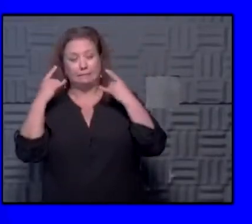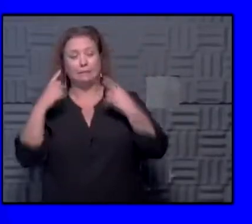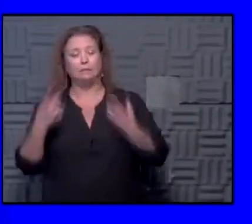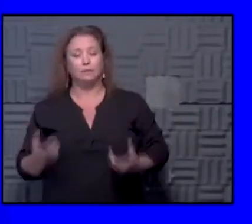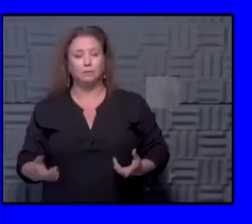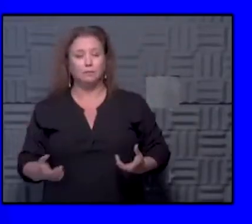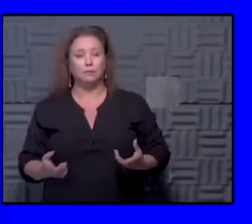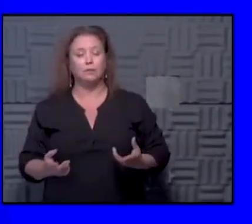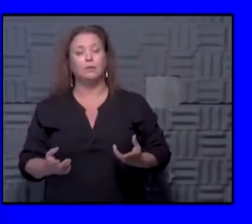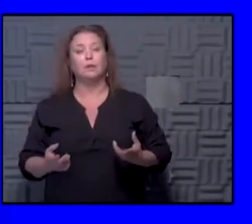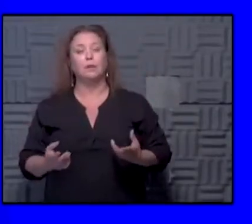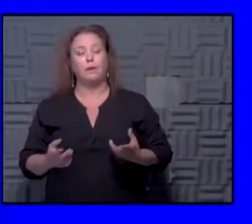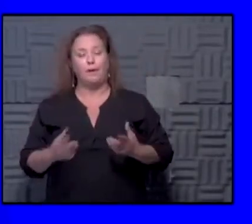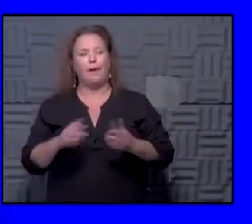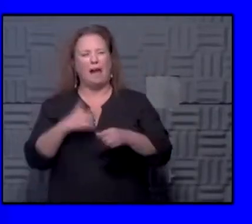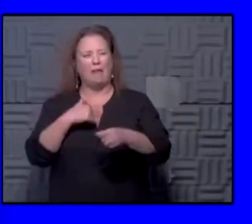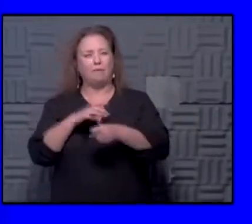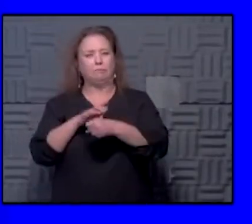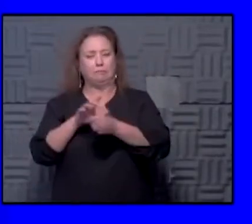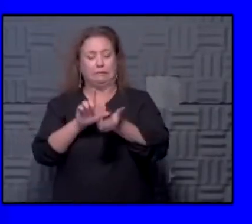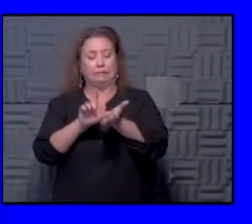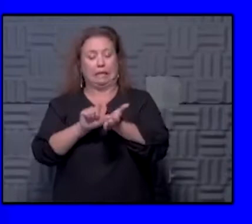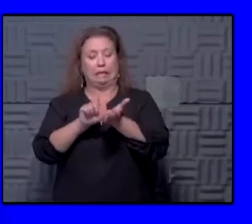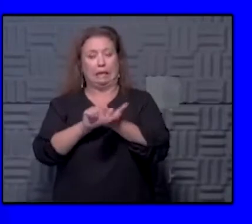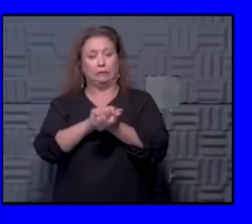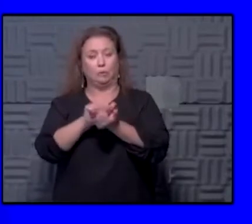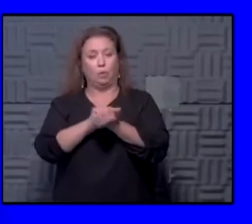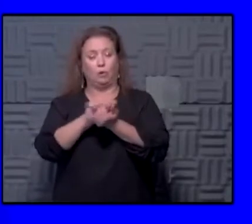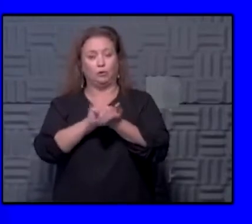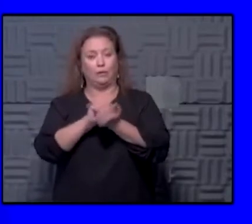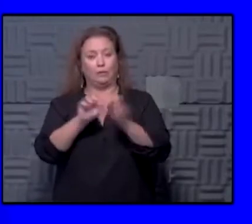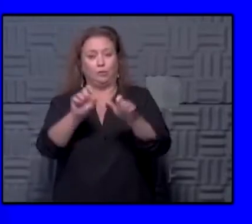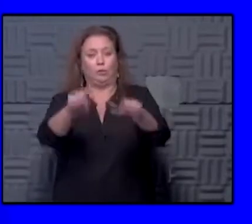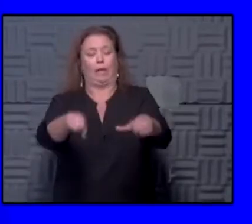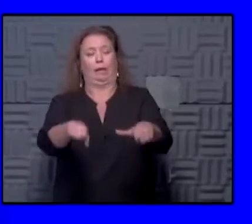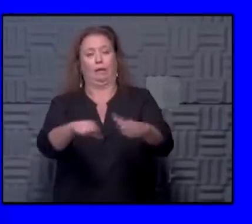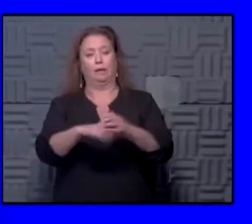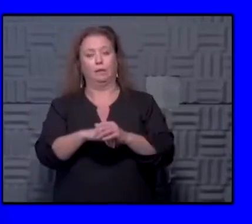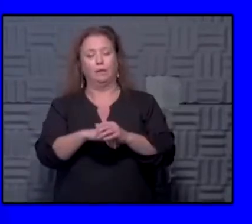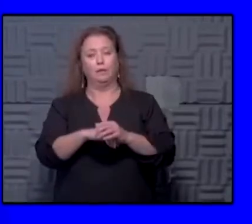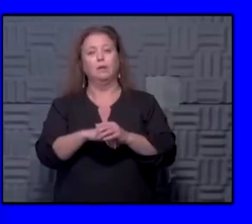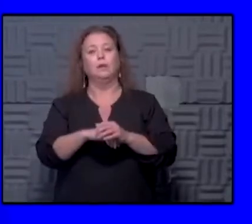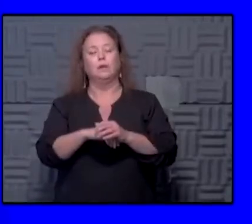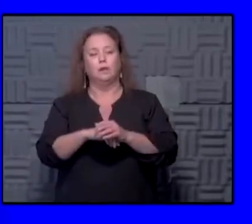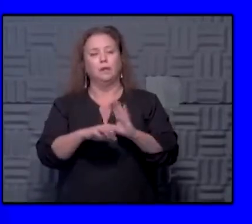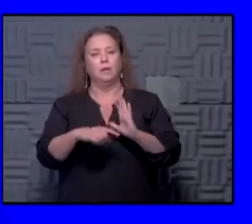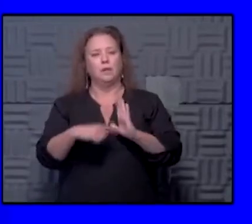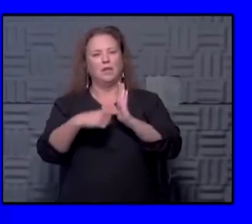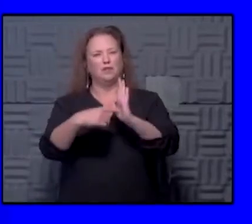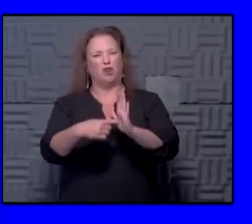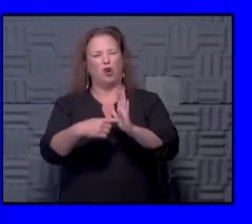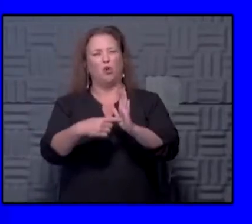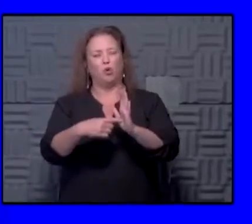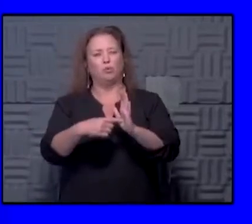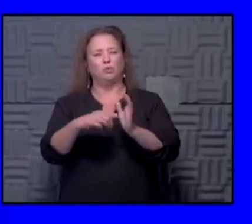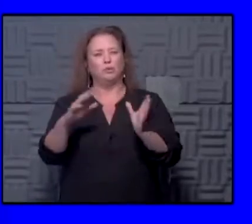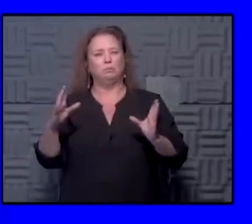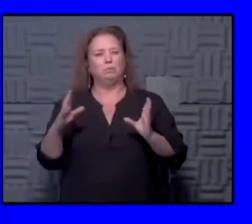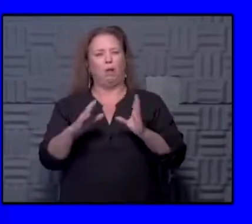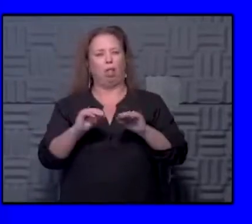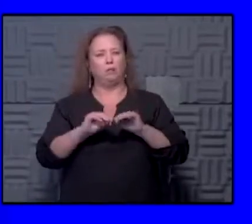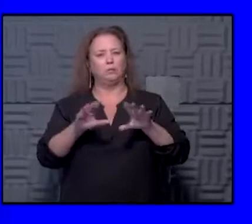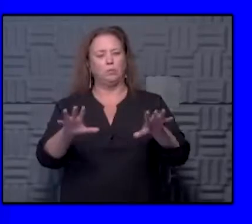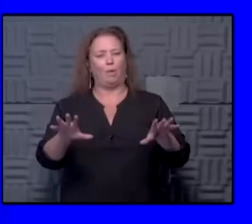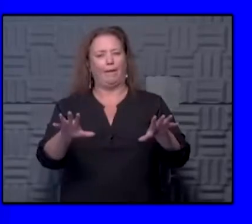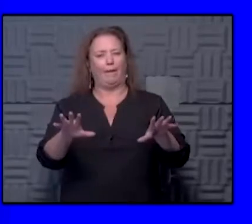Having as much adequate hand sanitizing or hand washing as you can in that setting. And those showed that there was very small